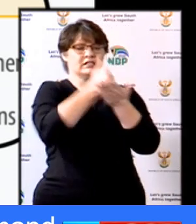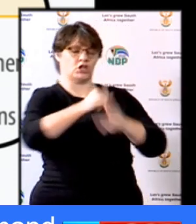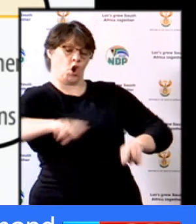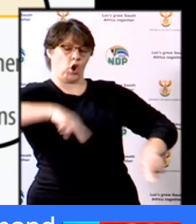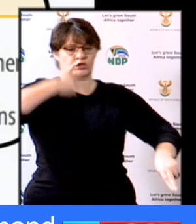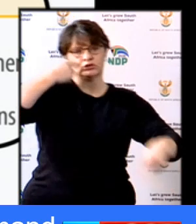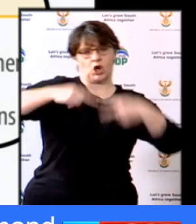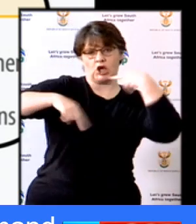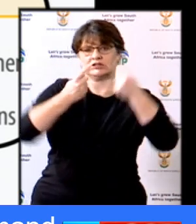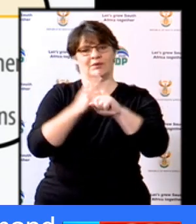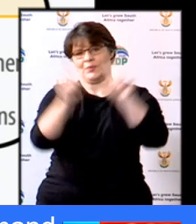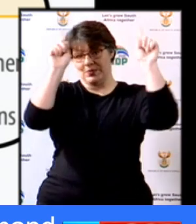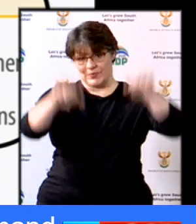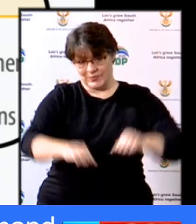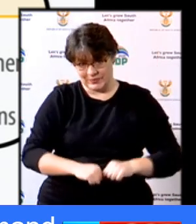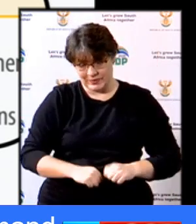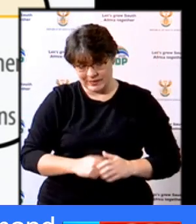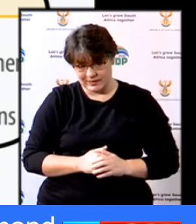As will hotels,